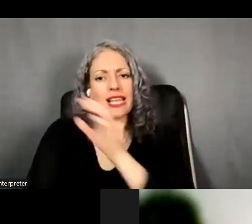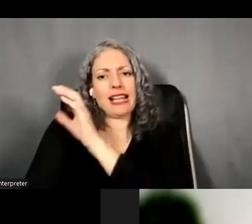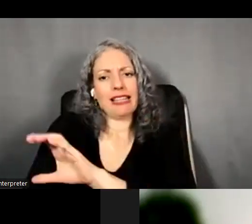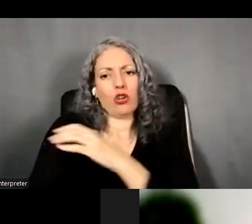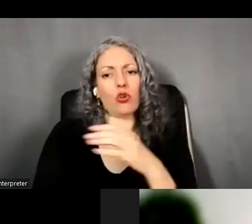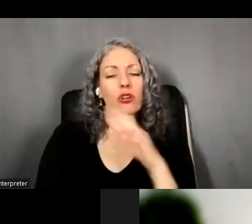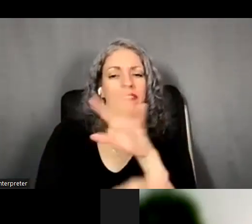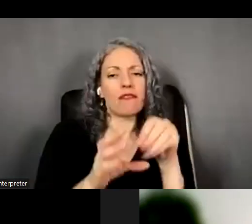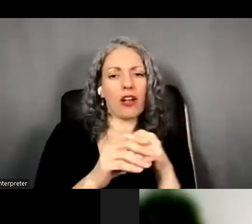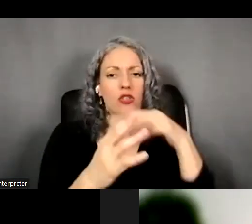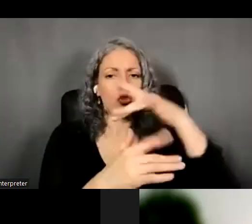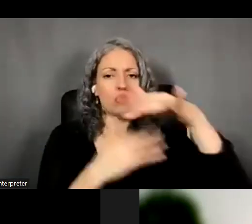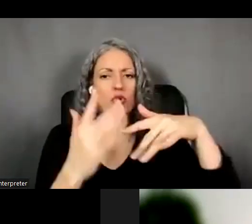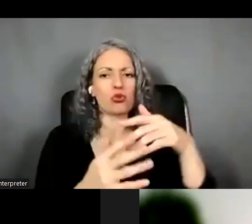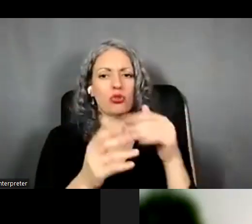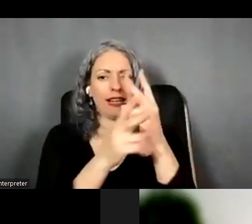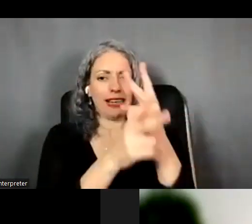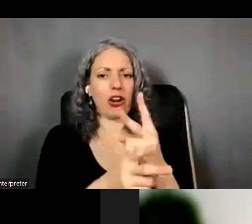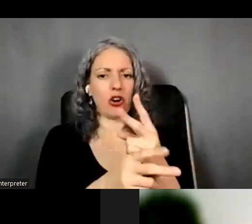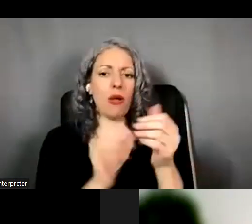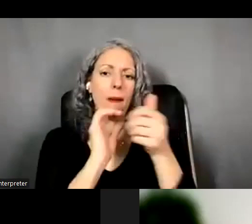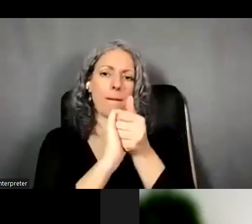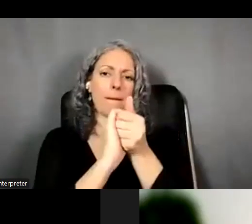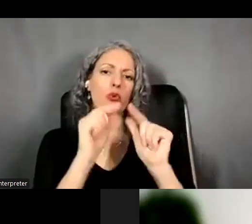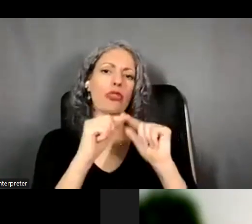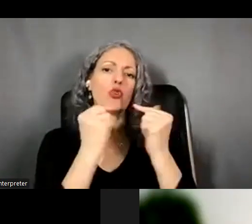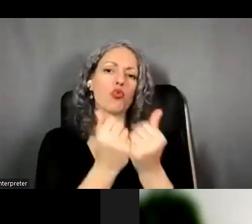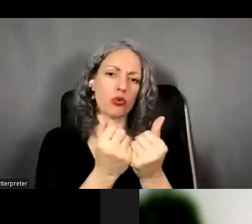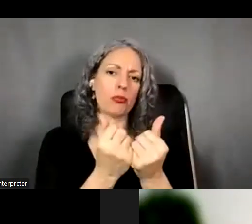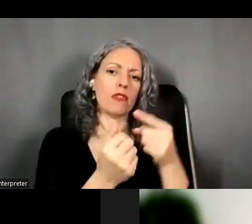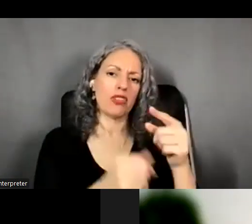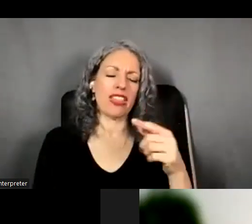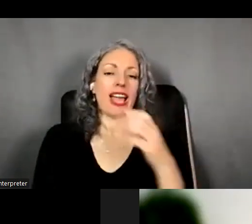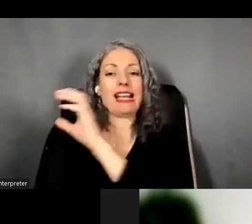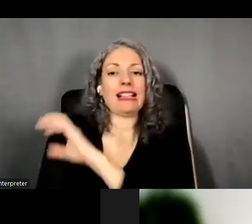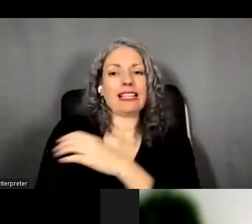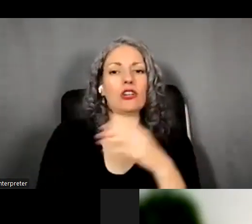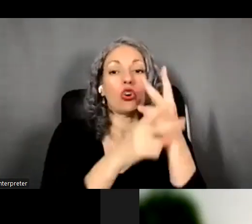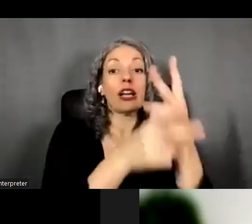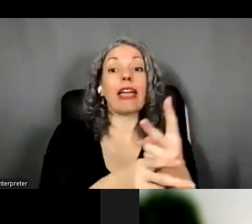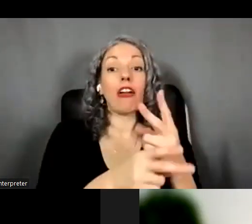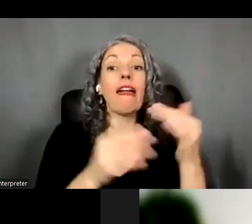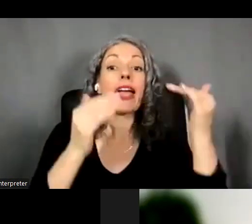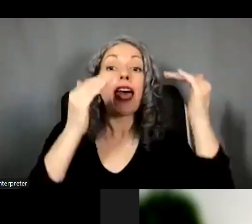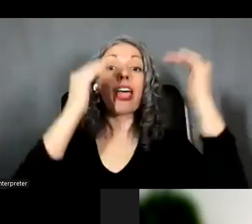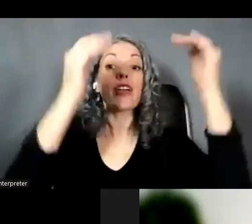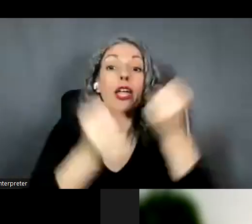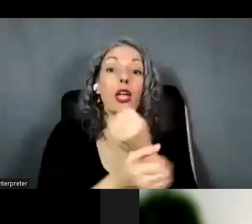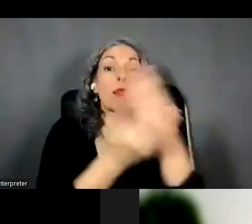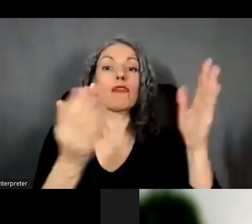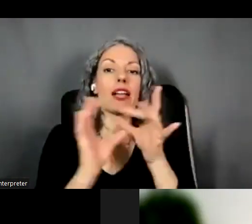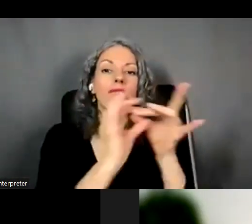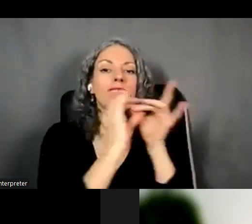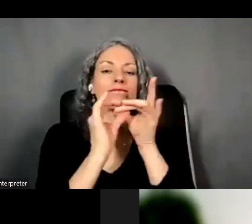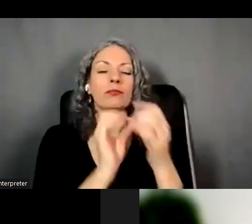social care well, partner with a group that is there to do that clinical care? And how do we kind of elevate and provide that coordinated